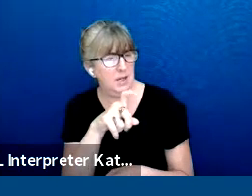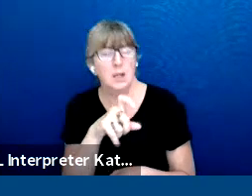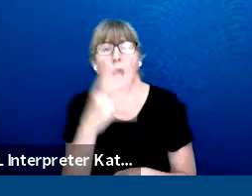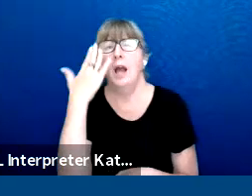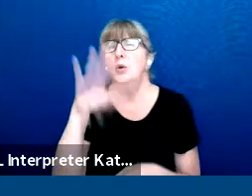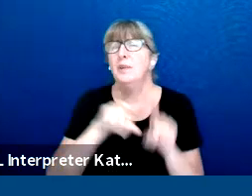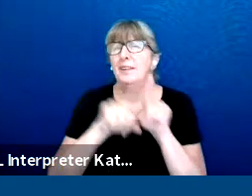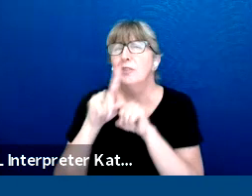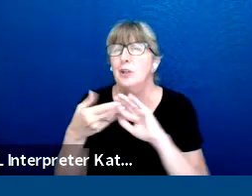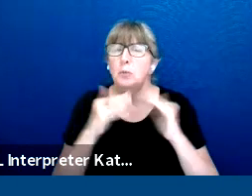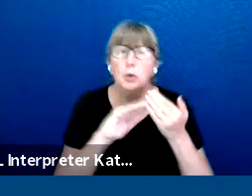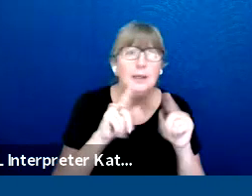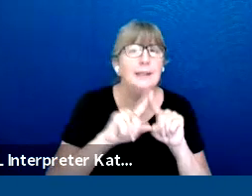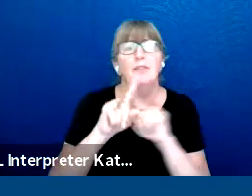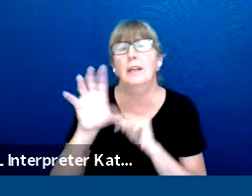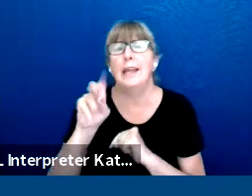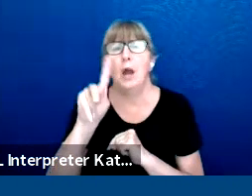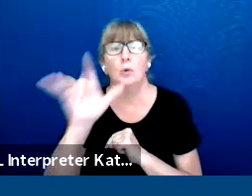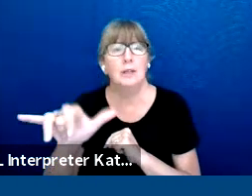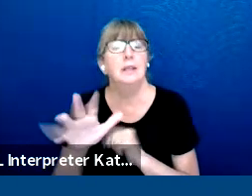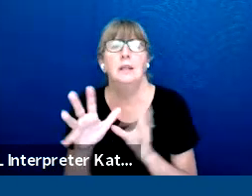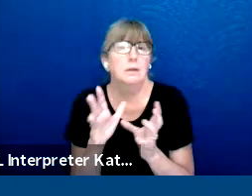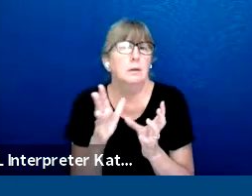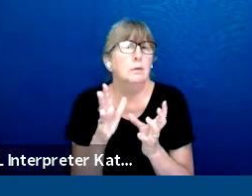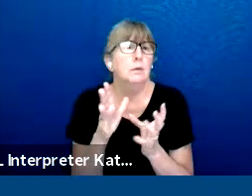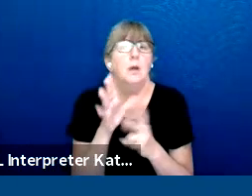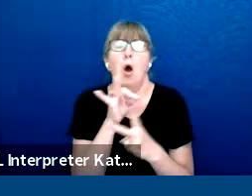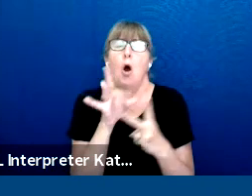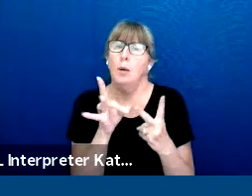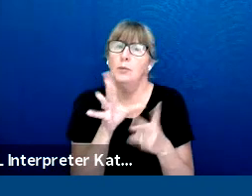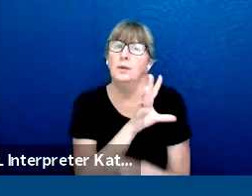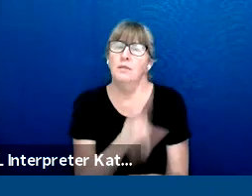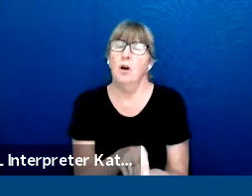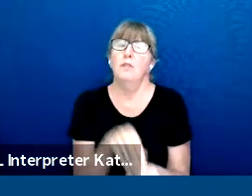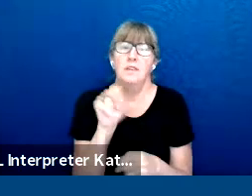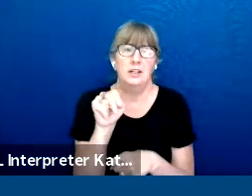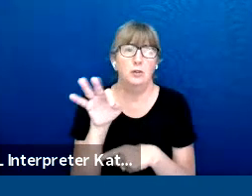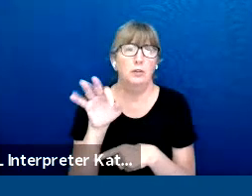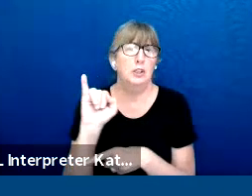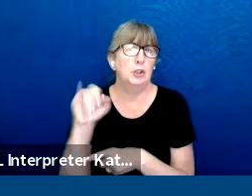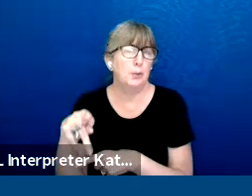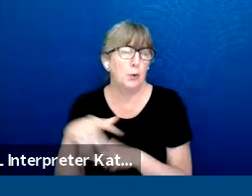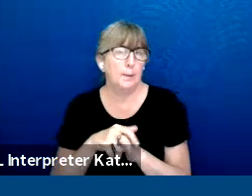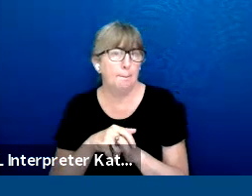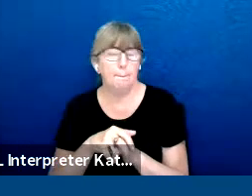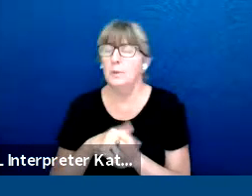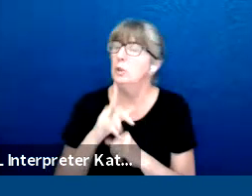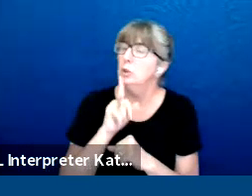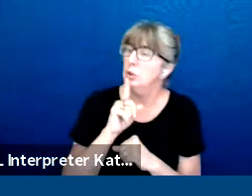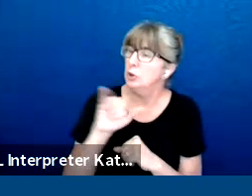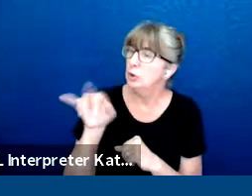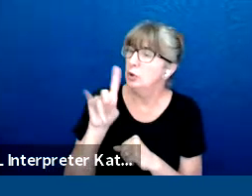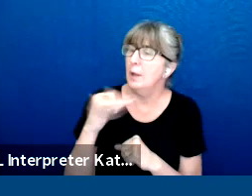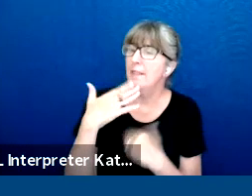different counties can opt in to be part of the National Flood Insurance Program. Sure. Judy, thank you very much for your